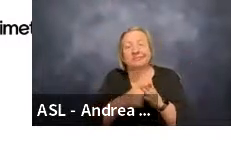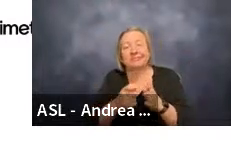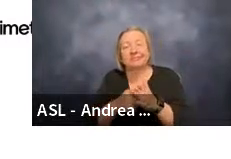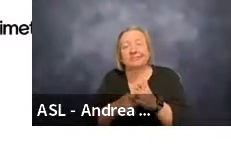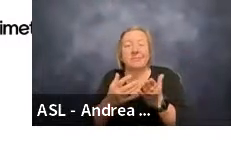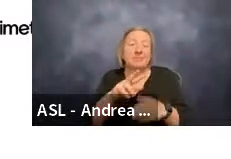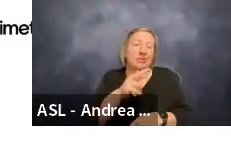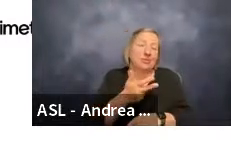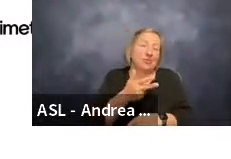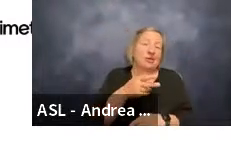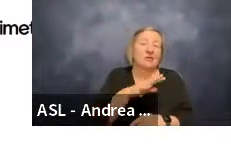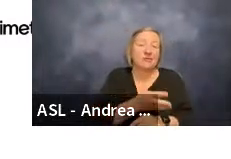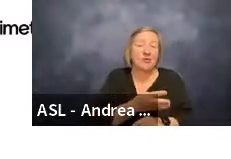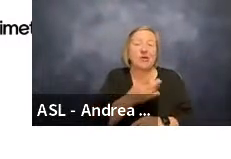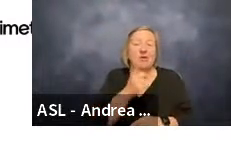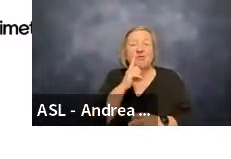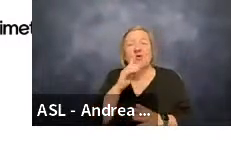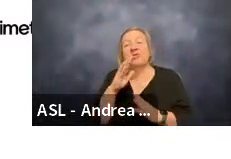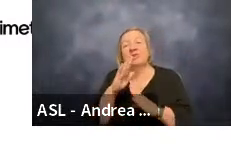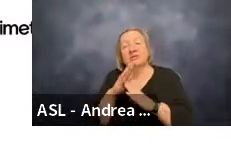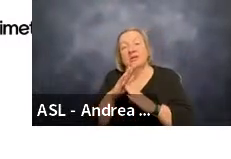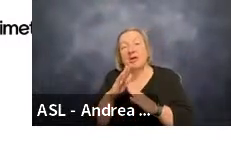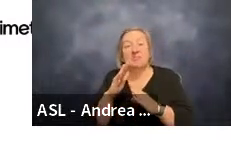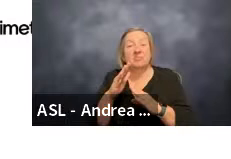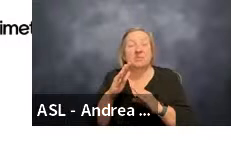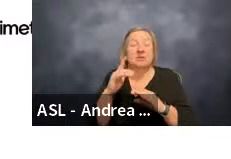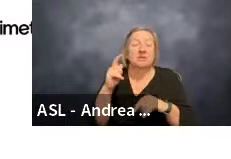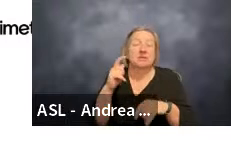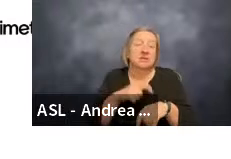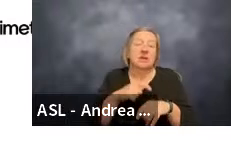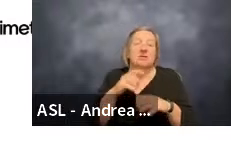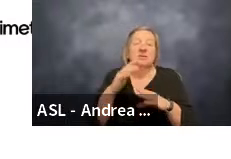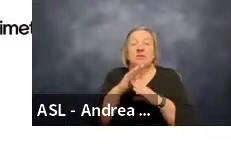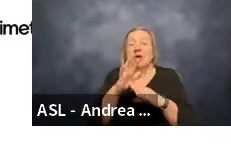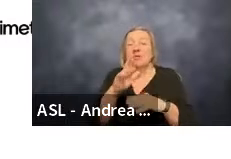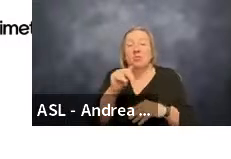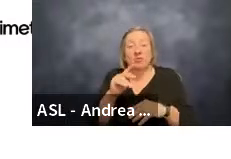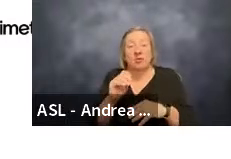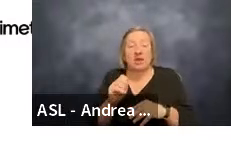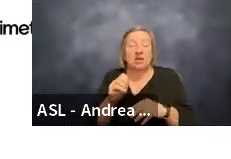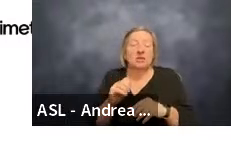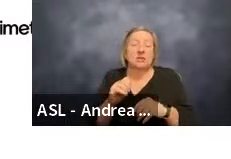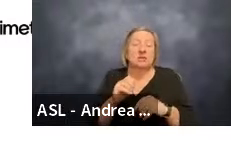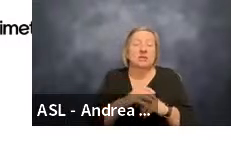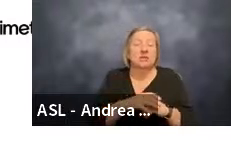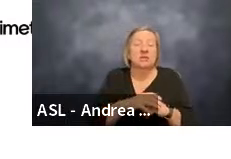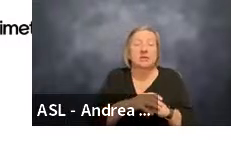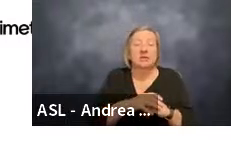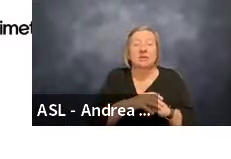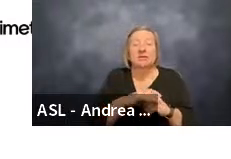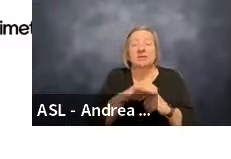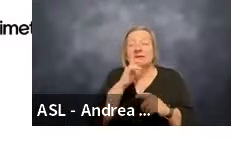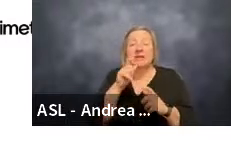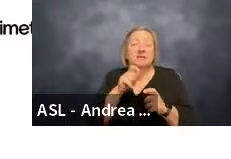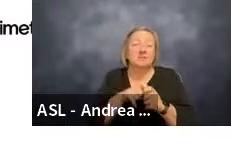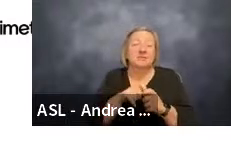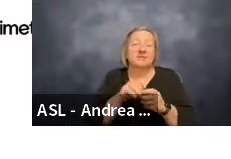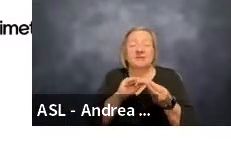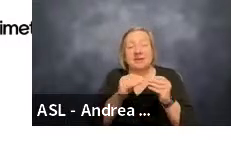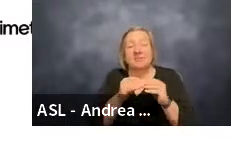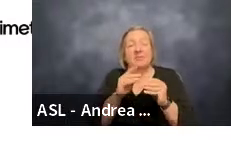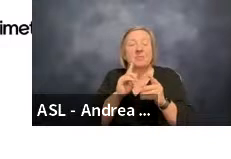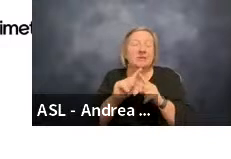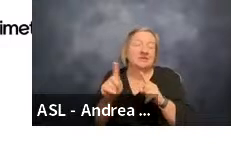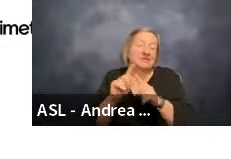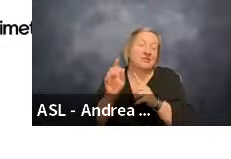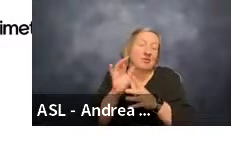$3 to $4 for that top rate, just to say, and that's not a specific number on purpose because we're looking at some different options.